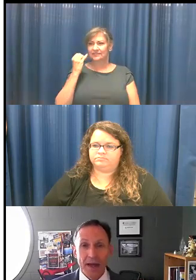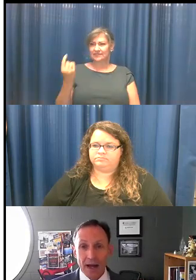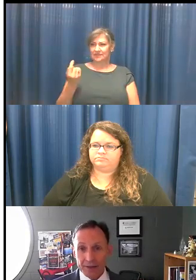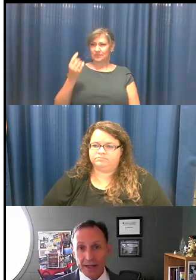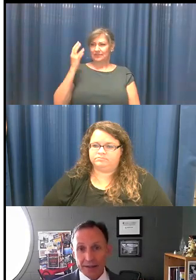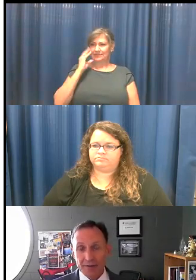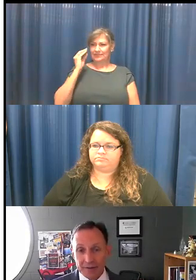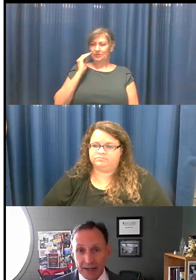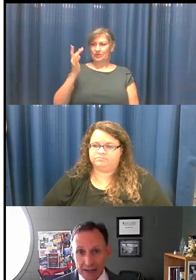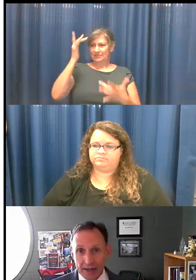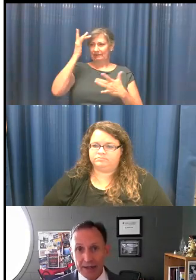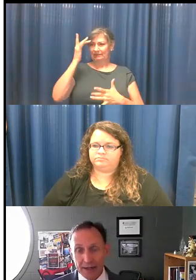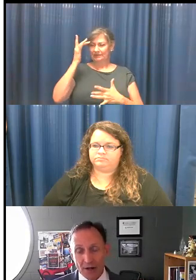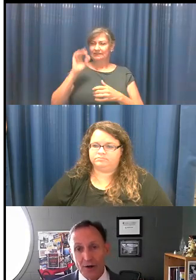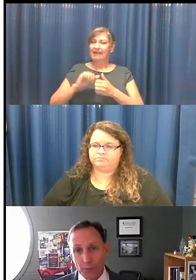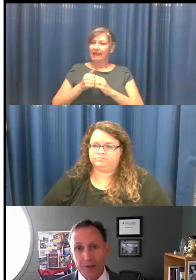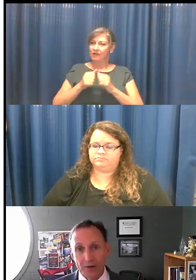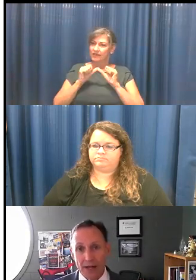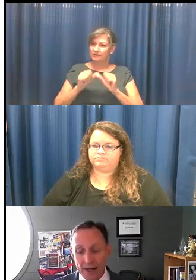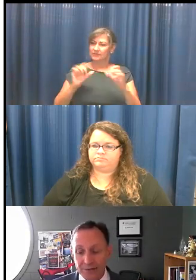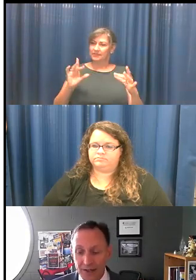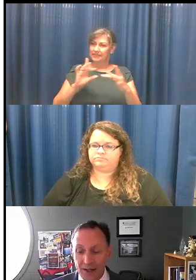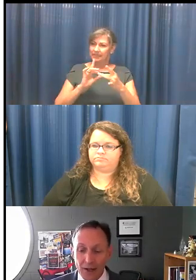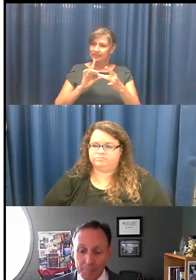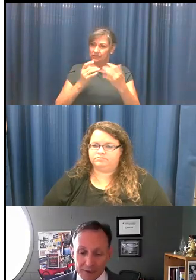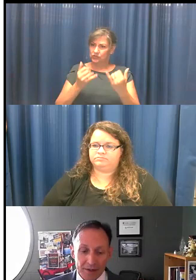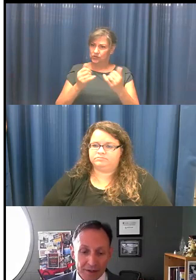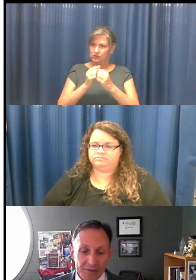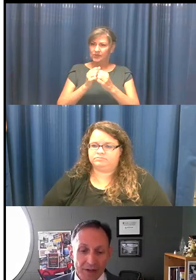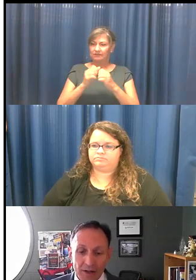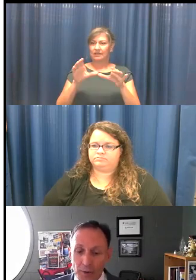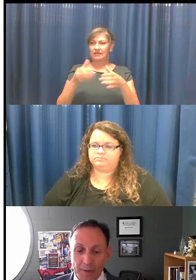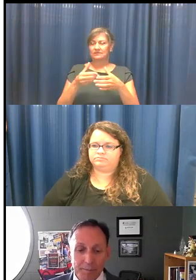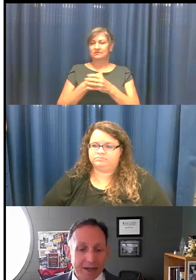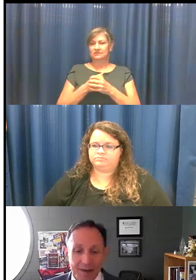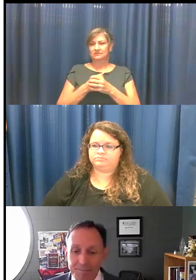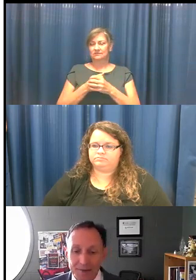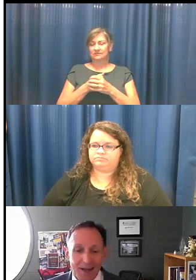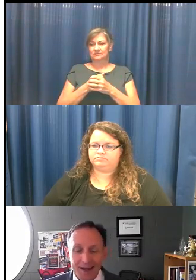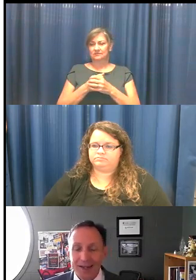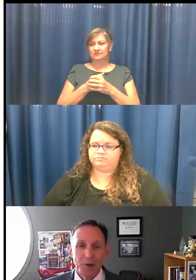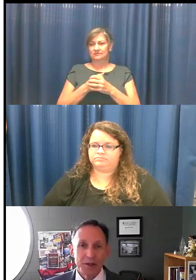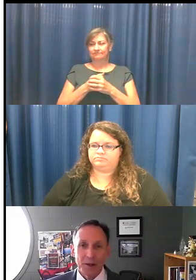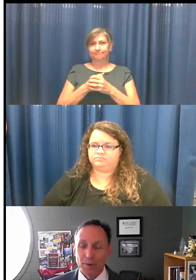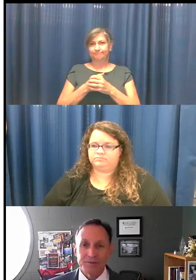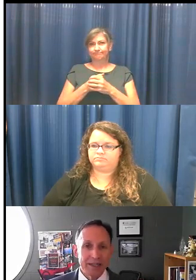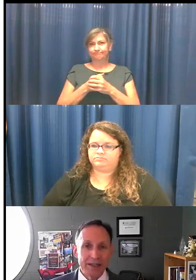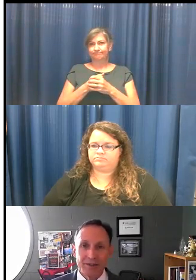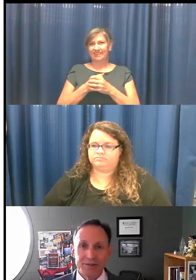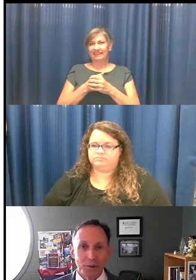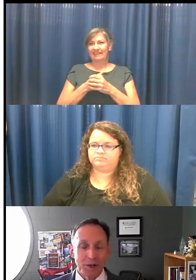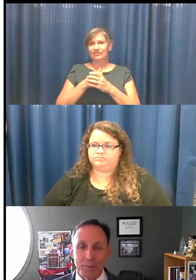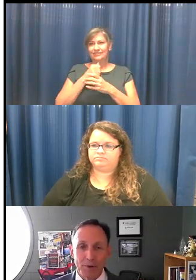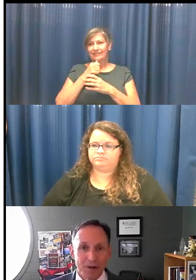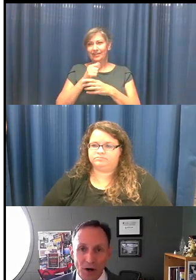illness, how they can stay connected and current with your class. But there's not going to be a number of